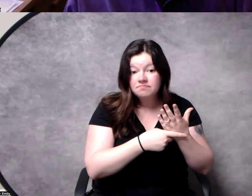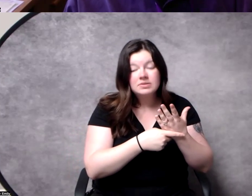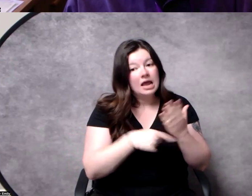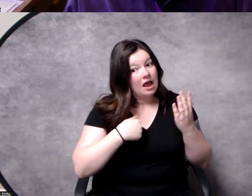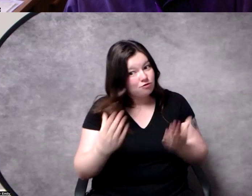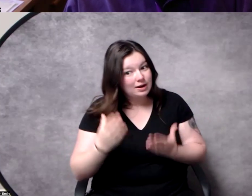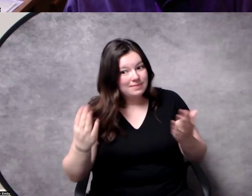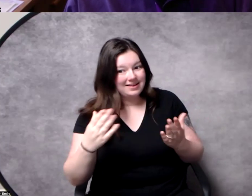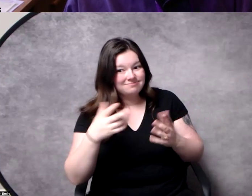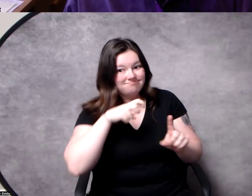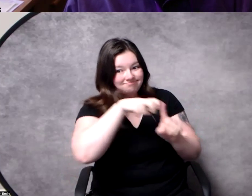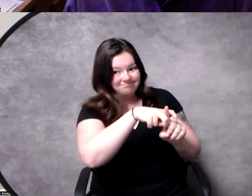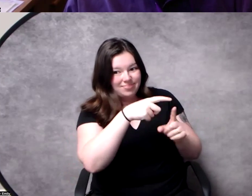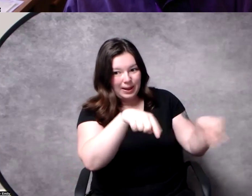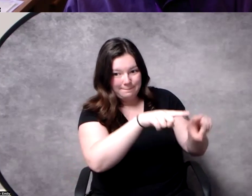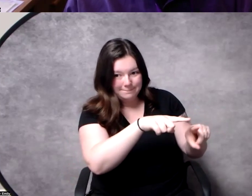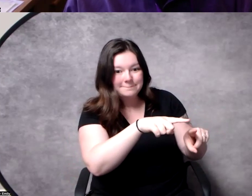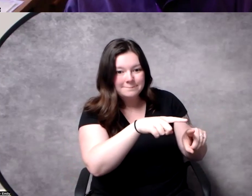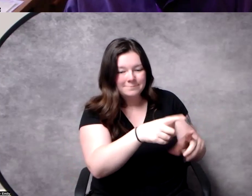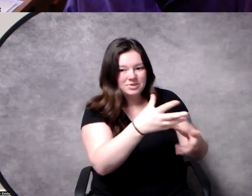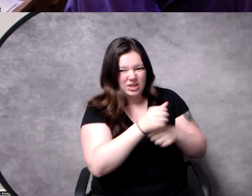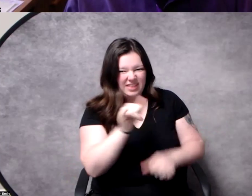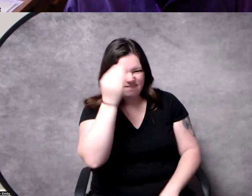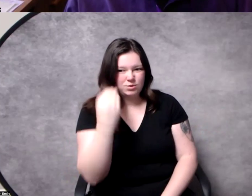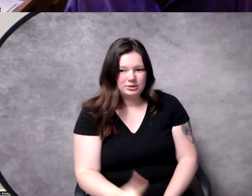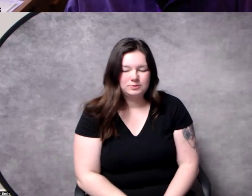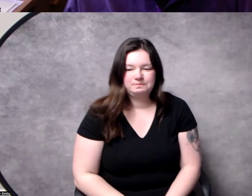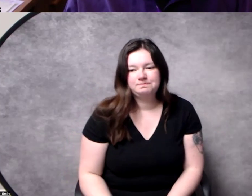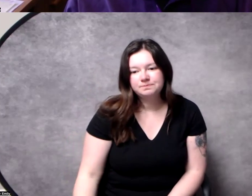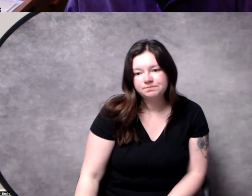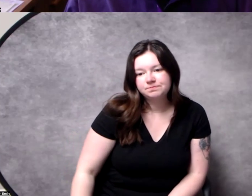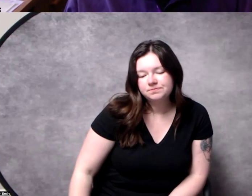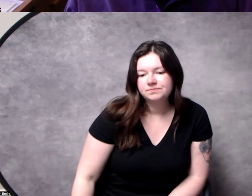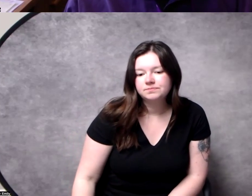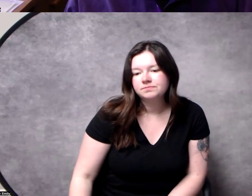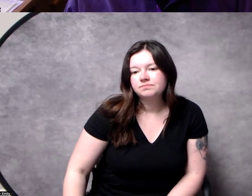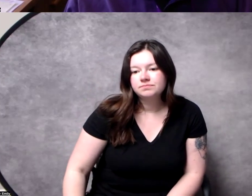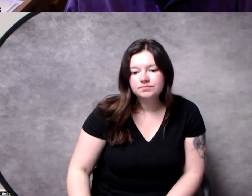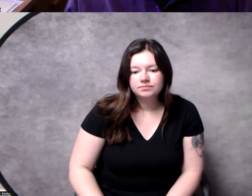really want to talk to get that information.